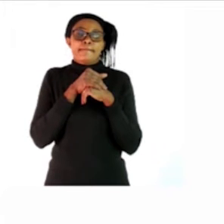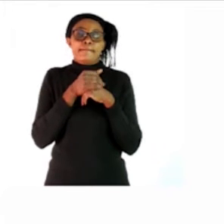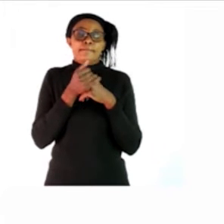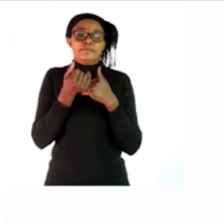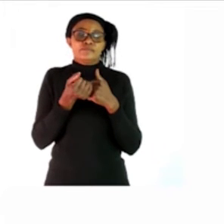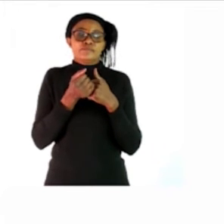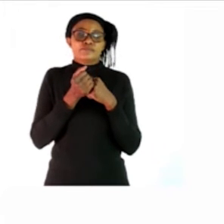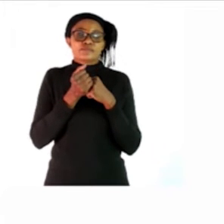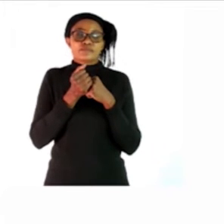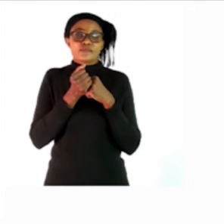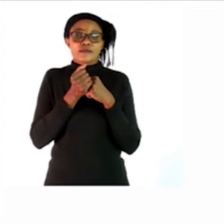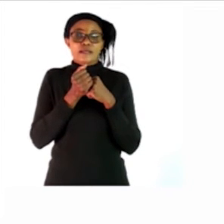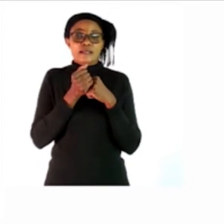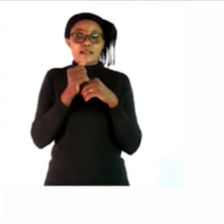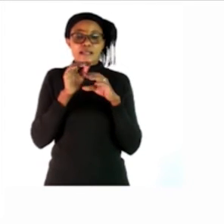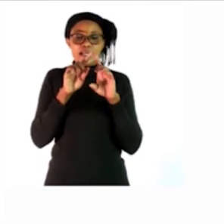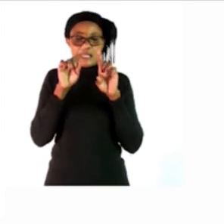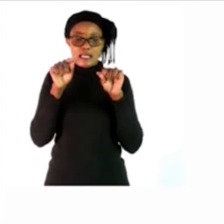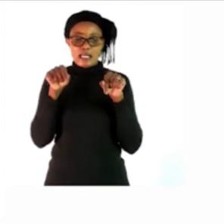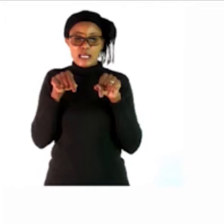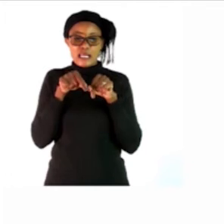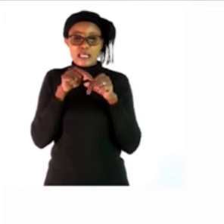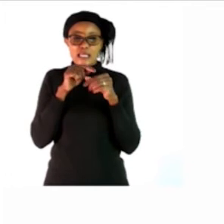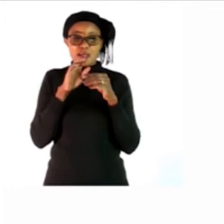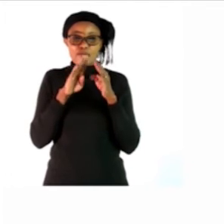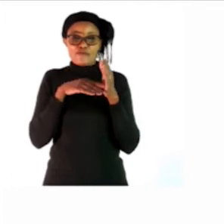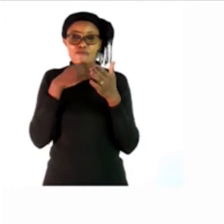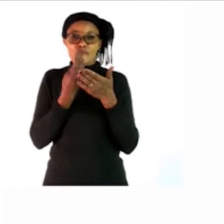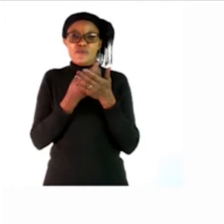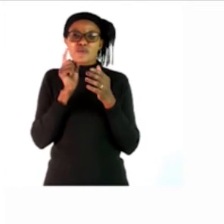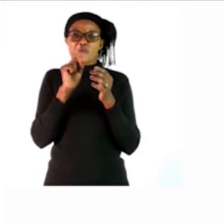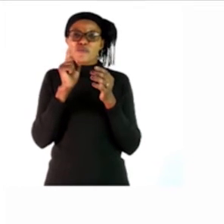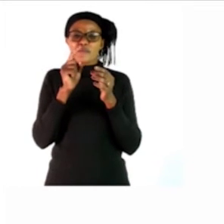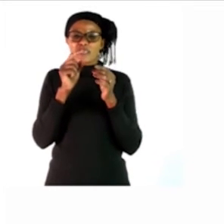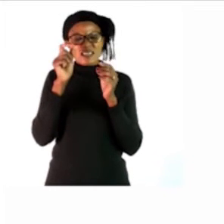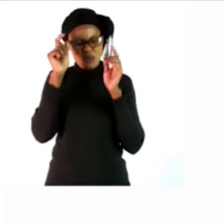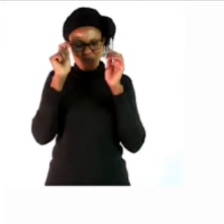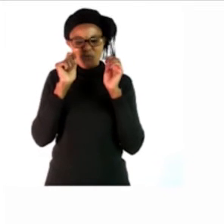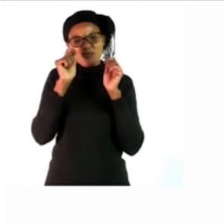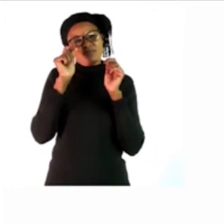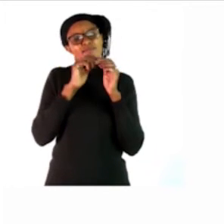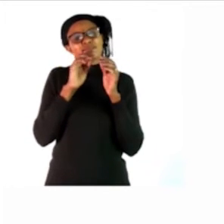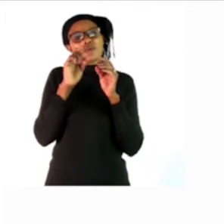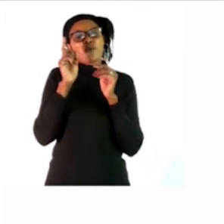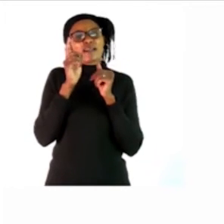Now, you see a picture there. What is that picture? Can you tell me, Danelle, what is that picture? It is